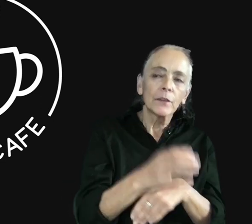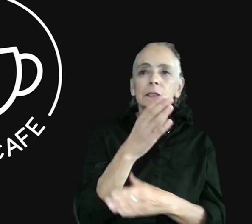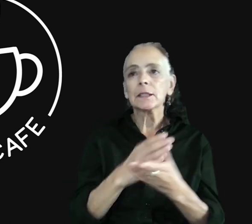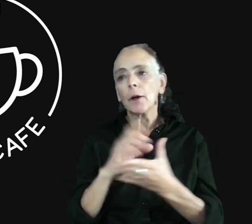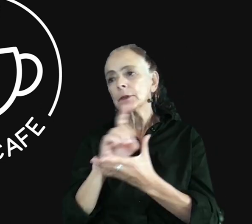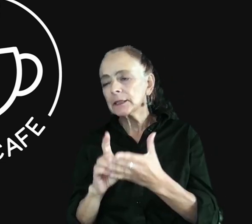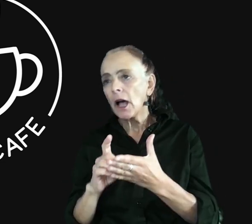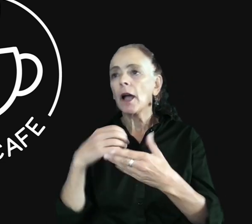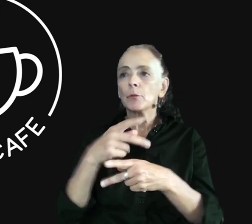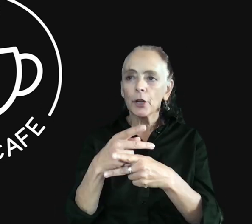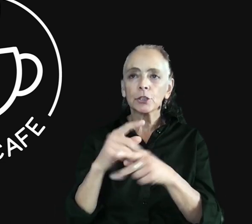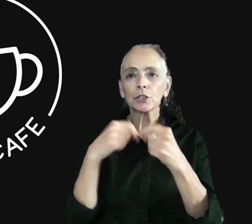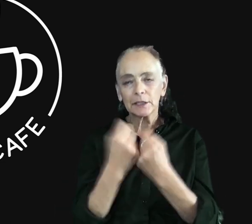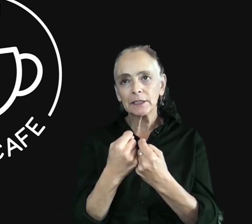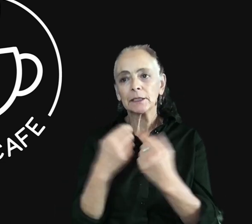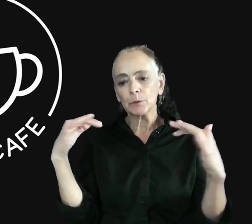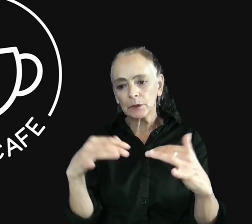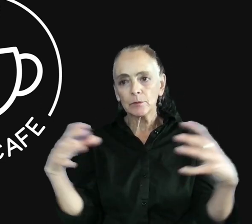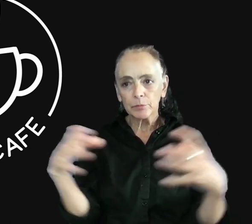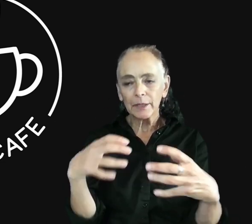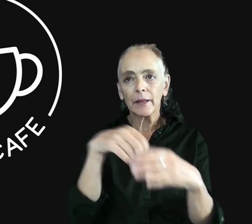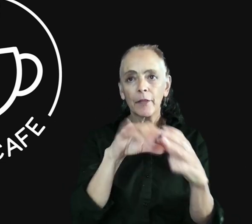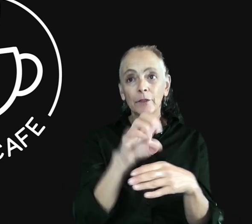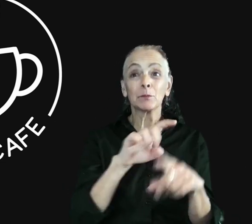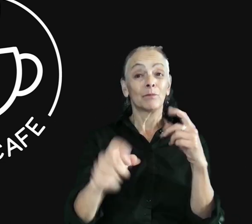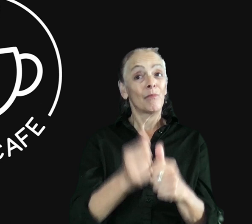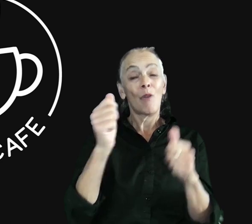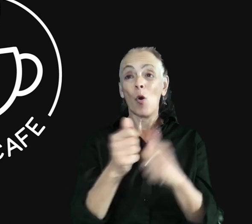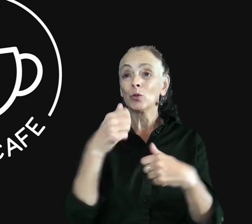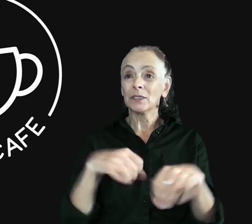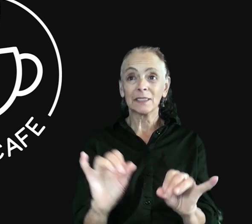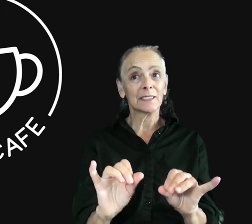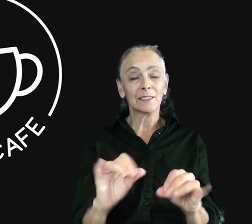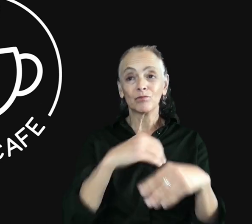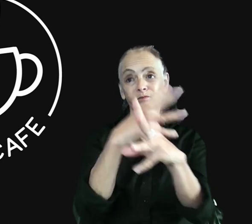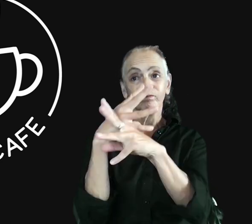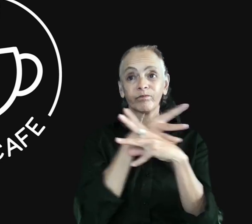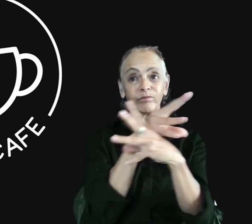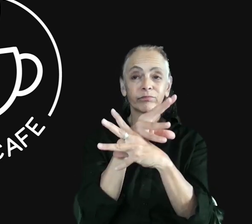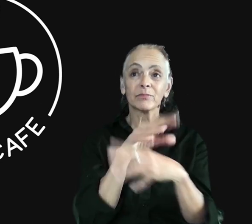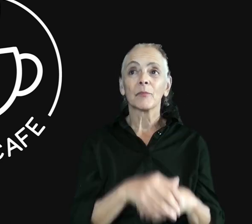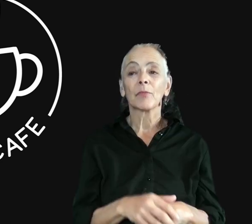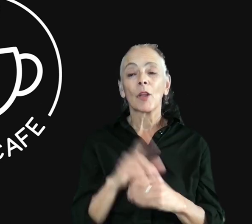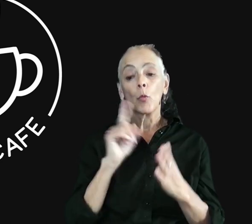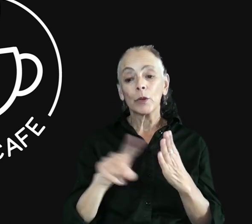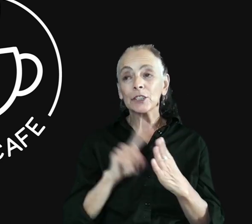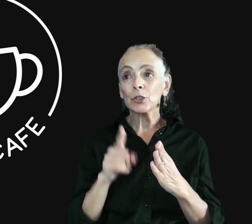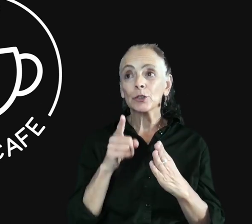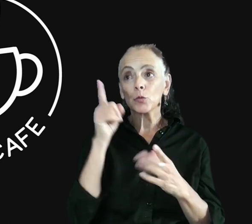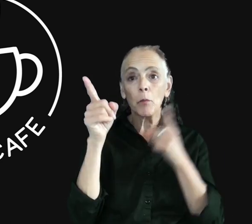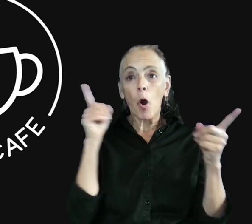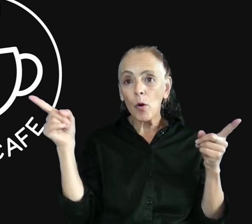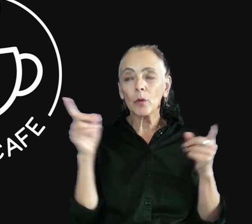production teams that are in the office but for the most part we are still working remote our our research is remote we're